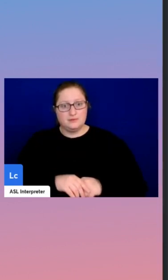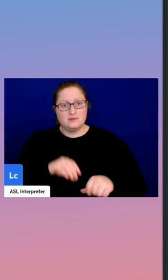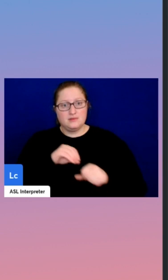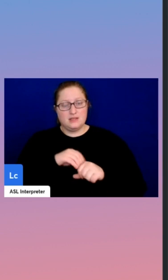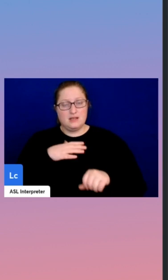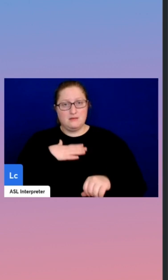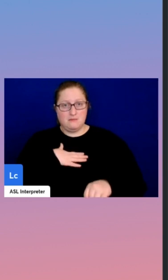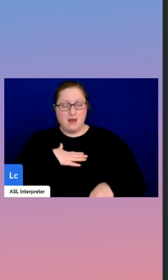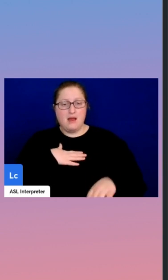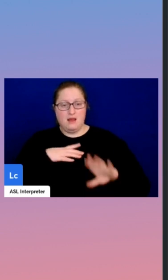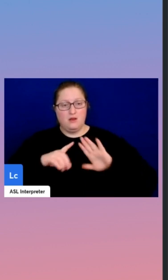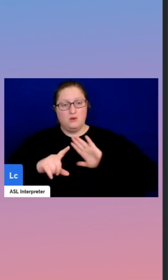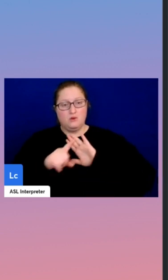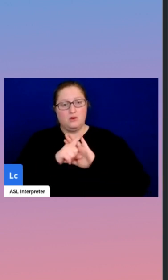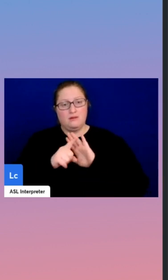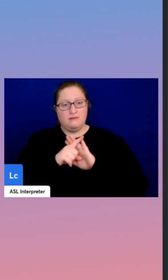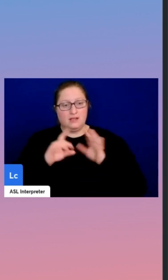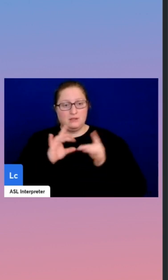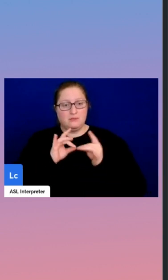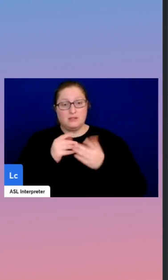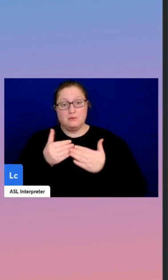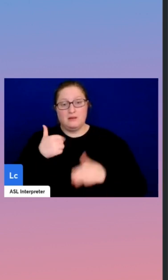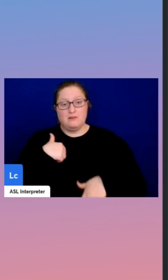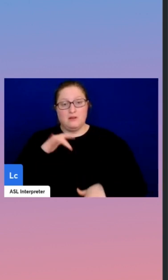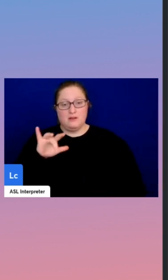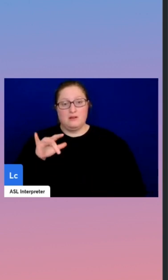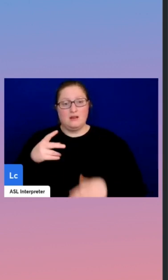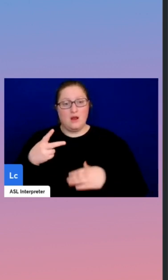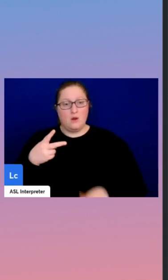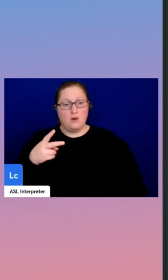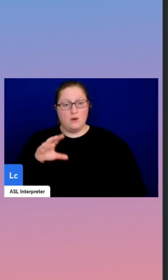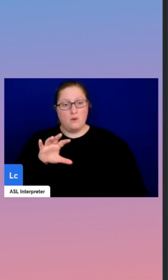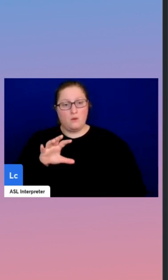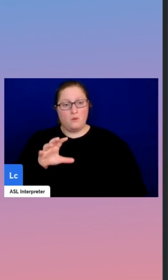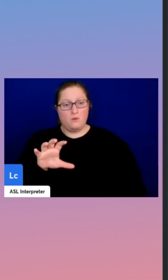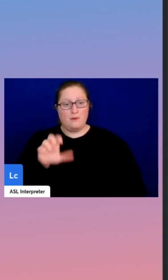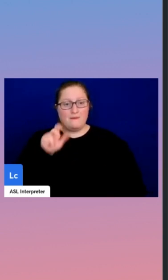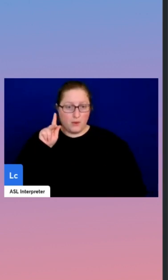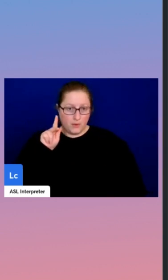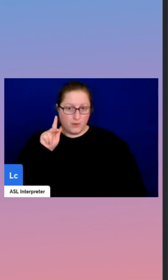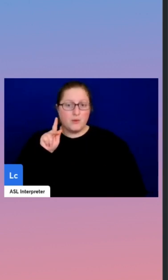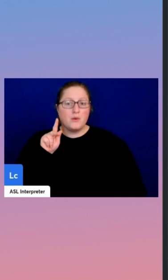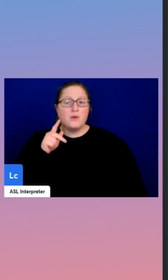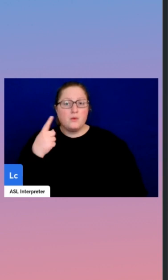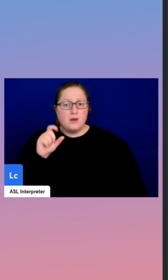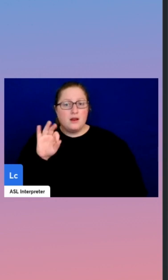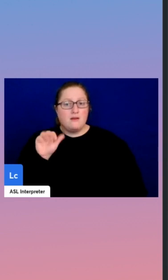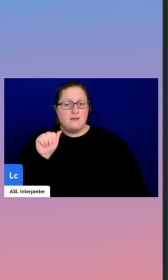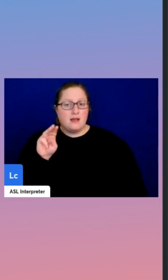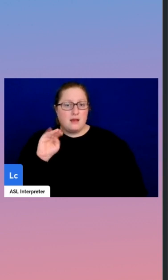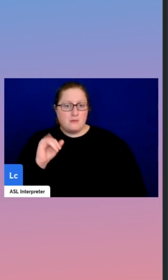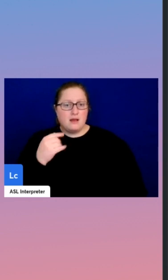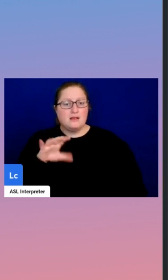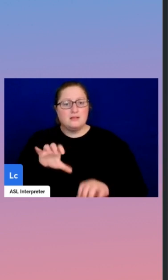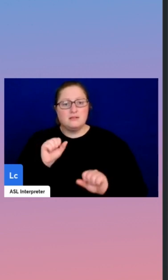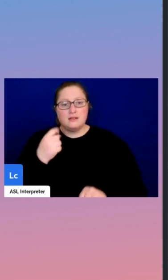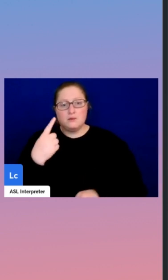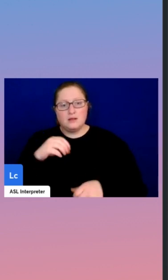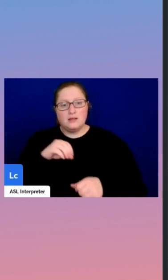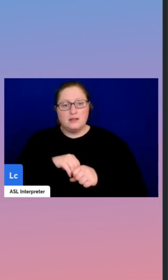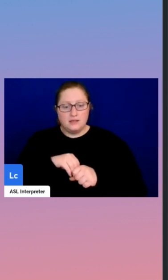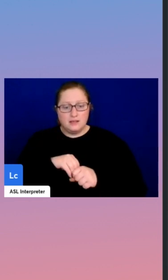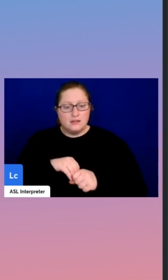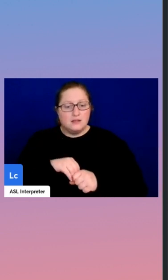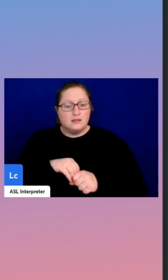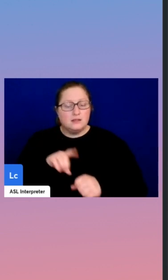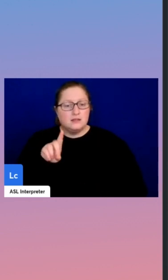message. Alright, so before I hit revoke, let's see the details of one of the AMIs. So let's take the one in Dublin.